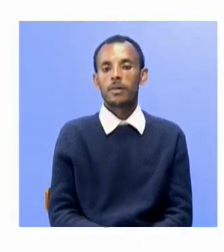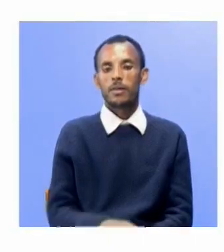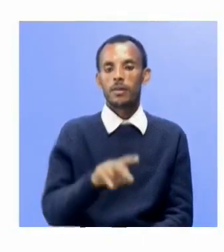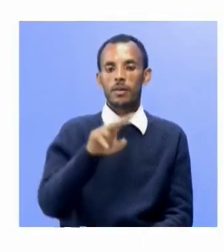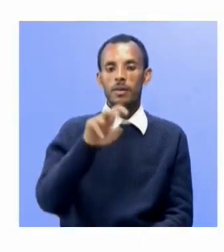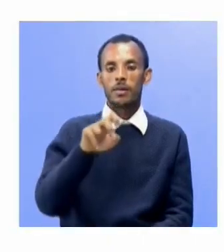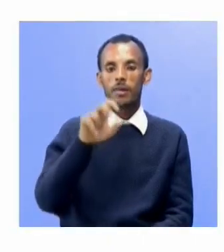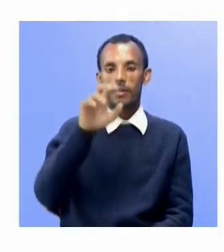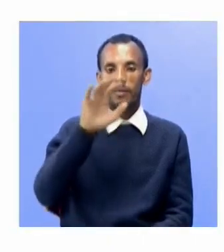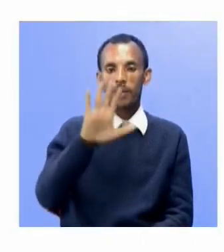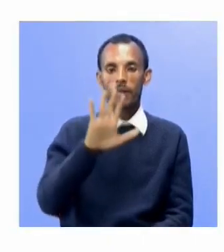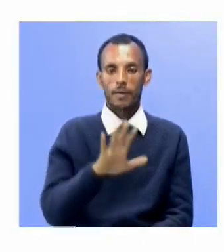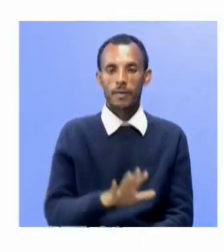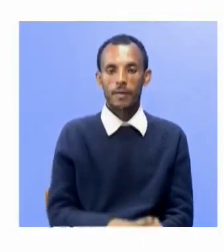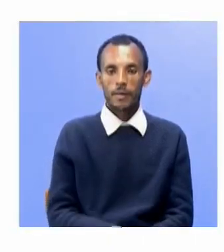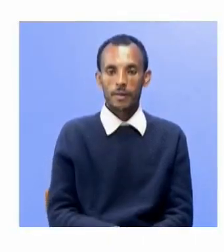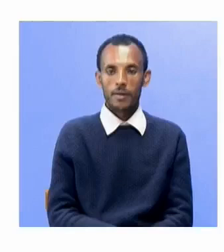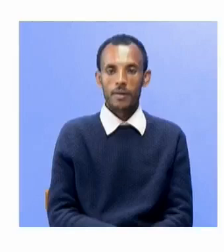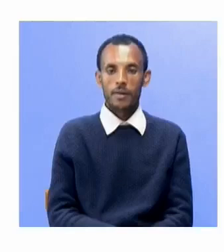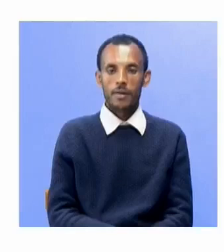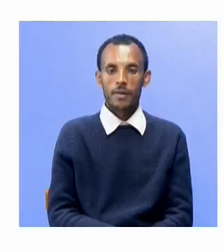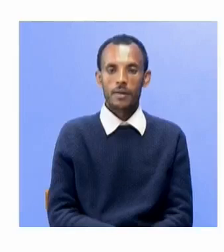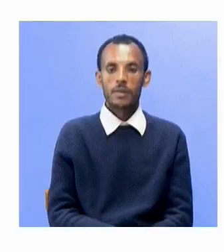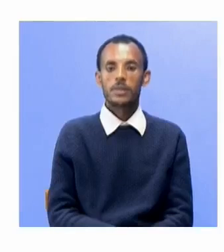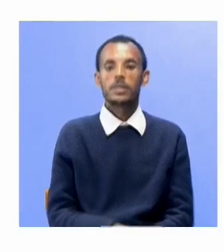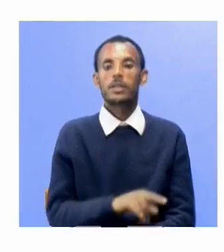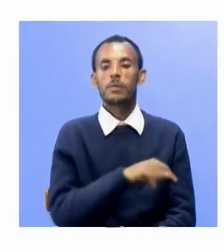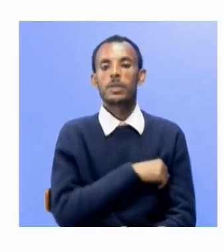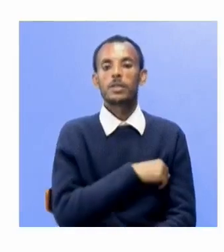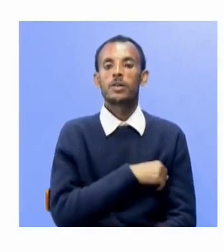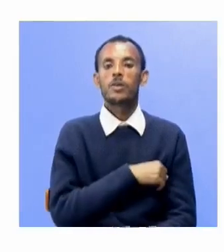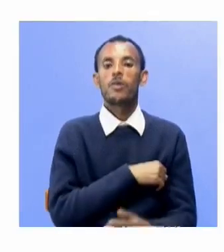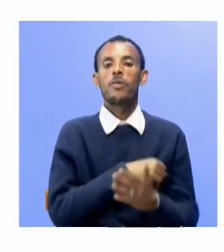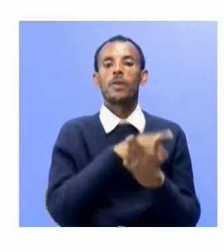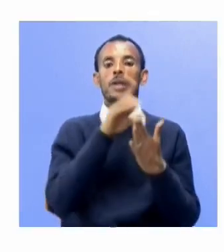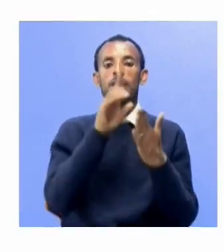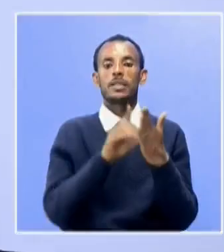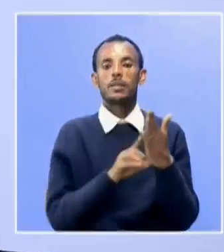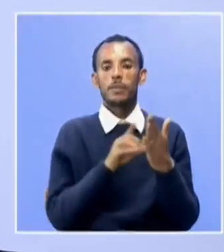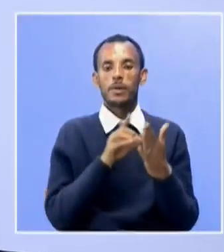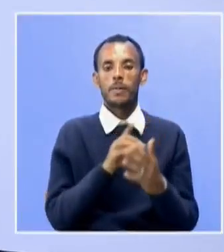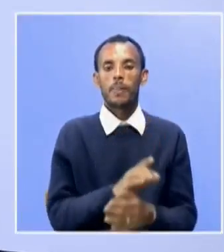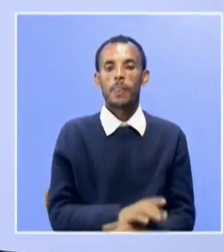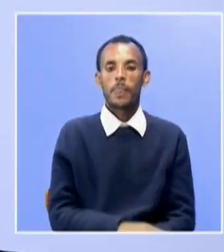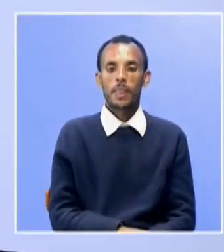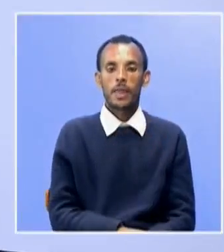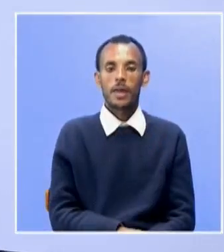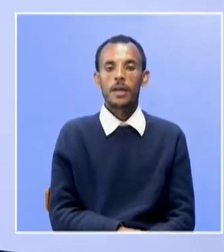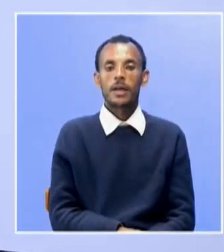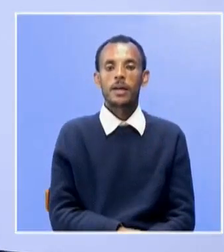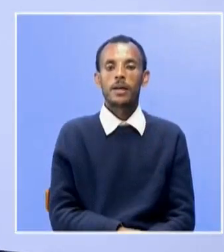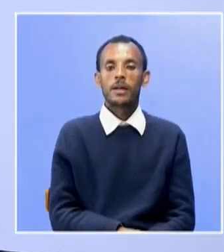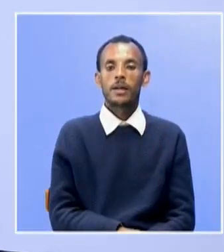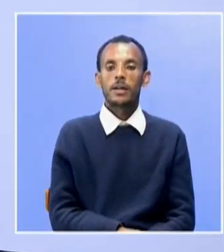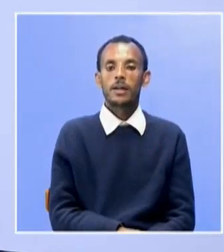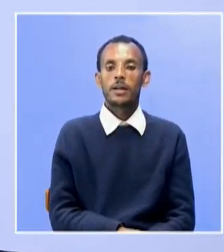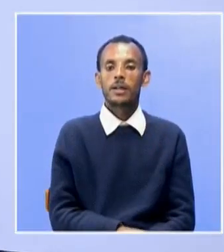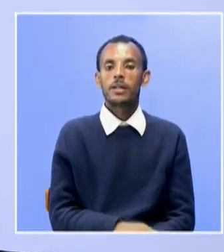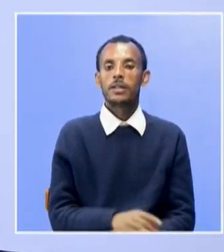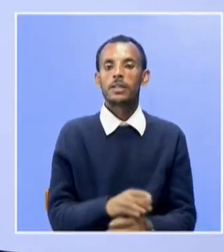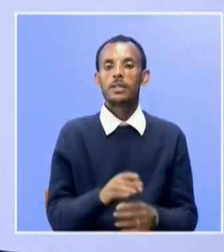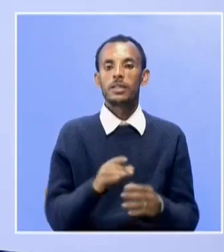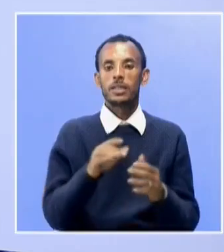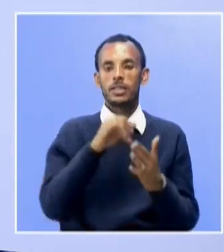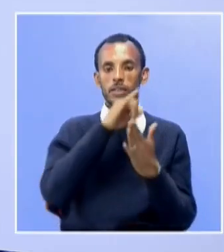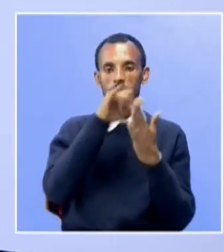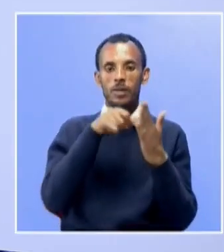25. The temperature of December is this here. Now temperature